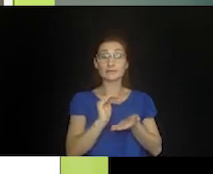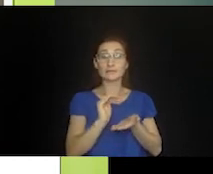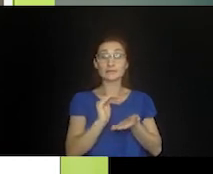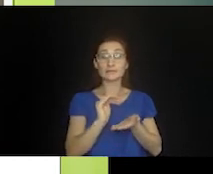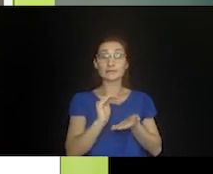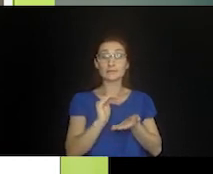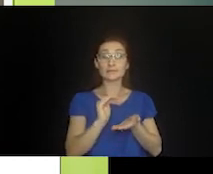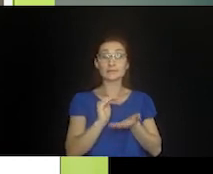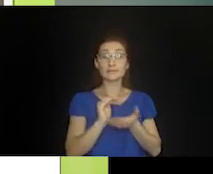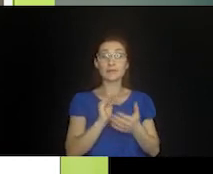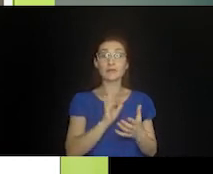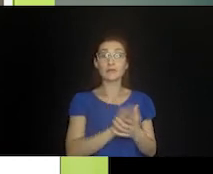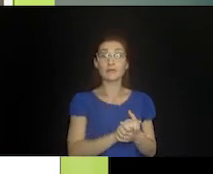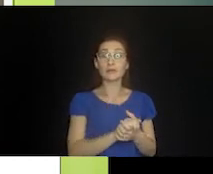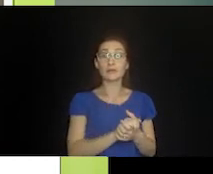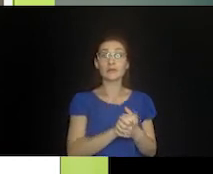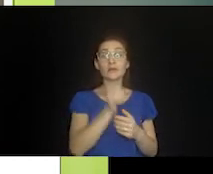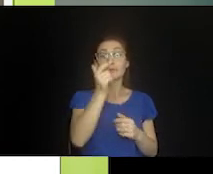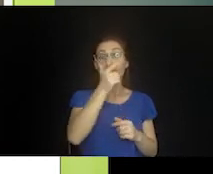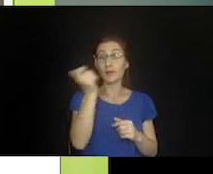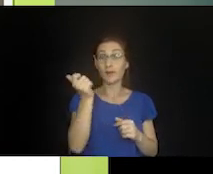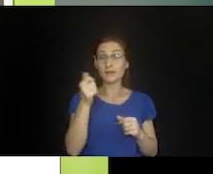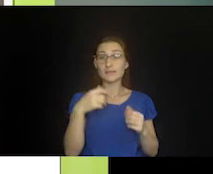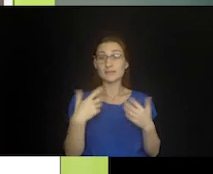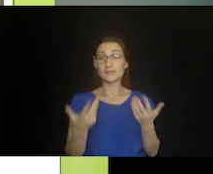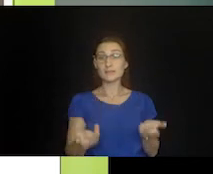about the budget cuts, because